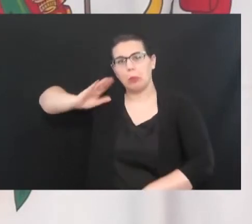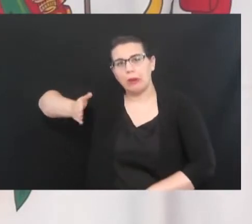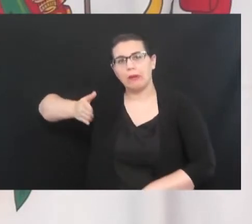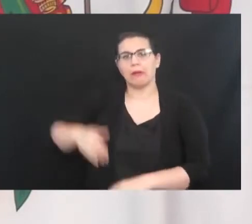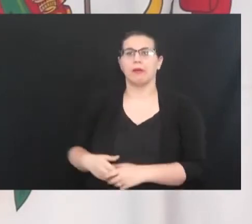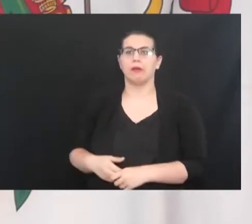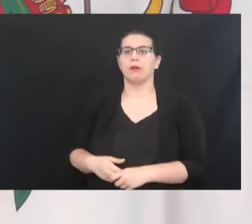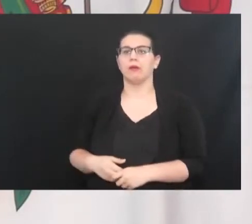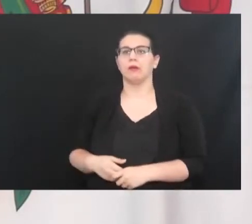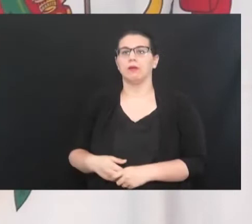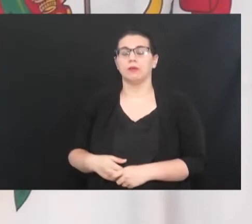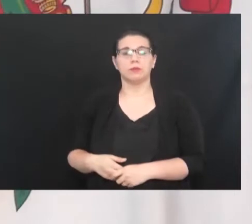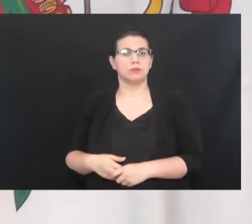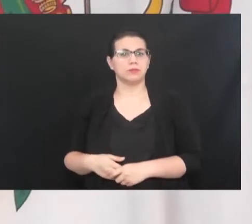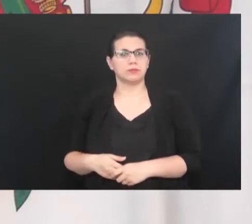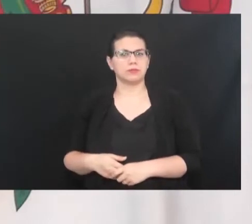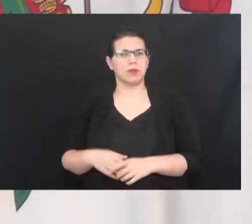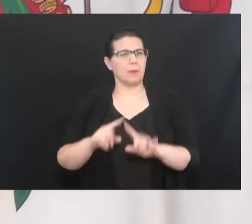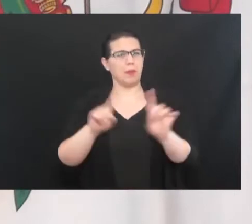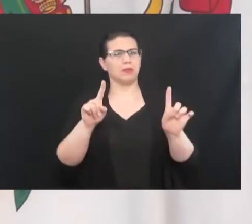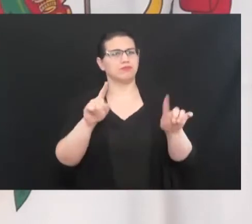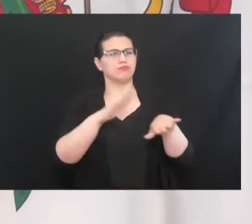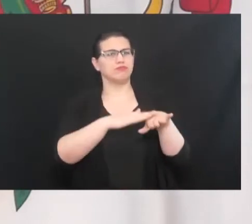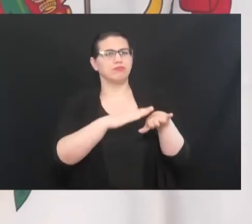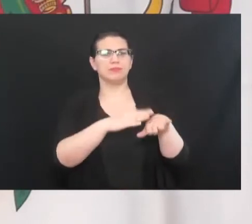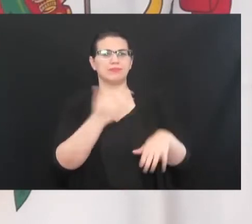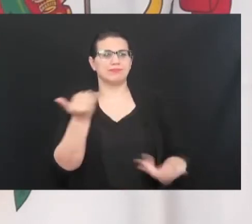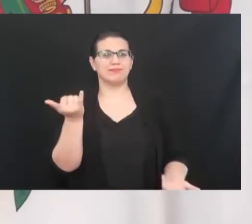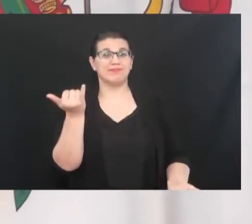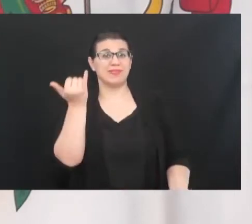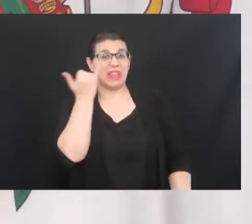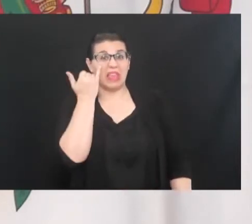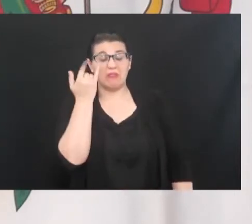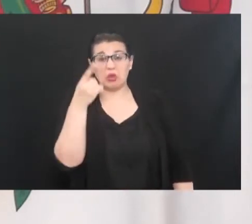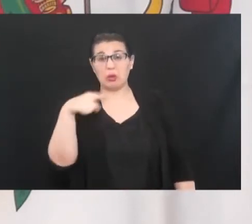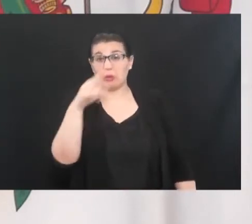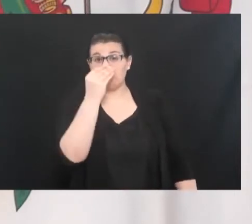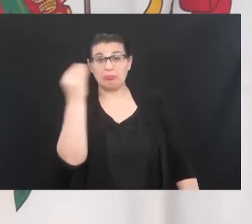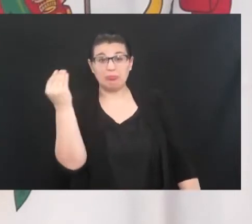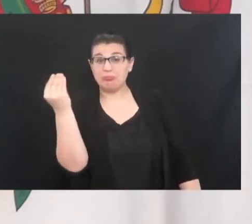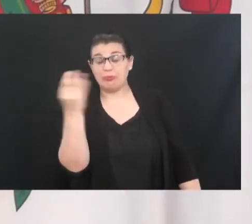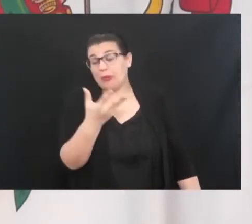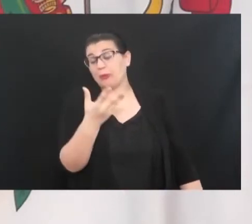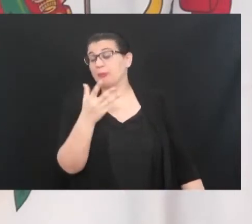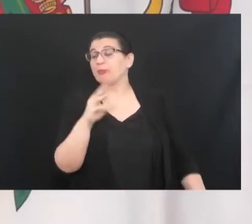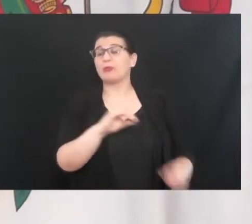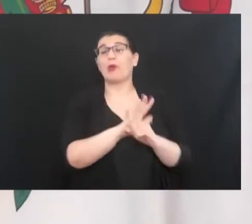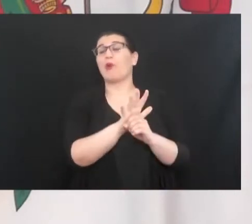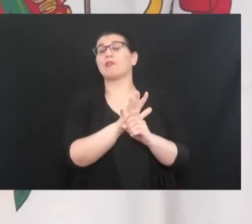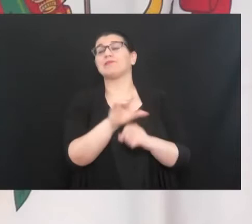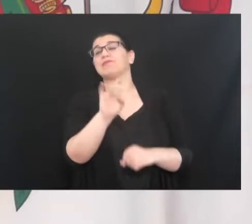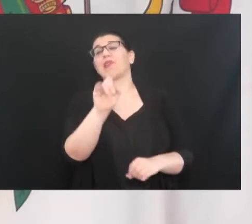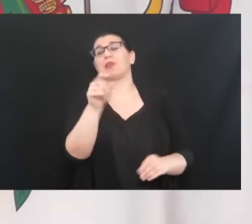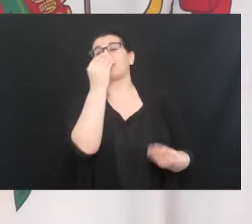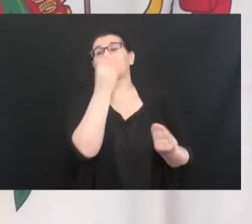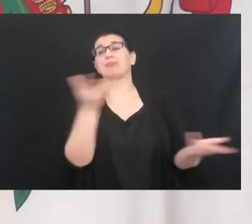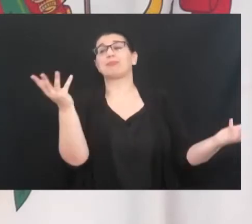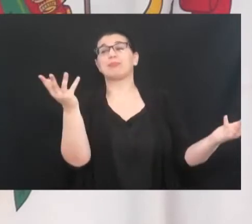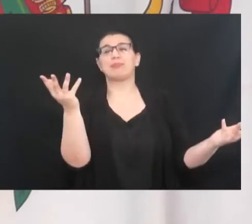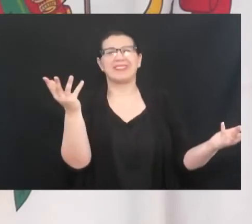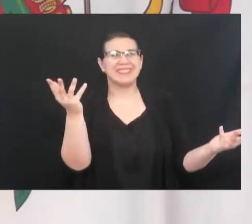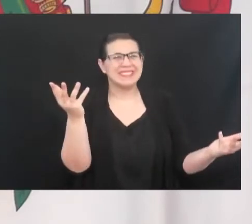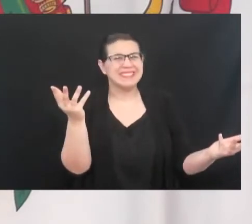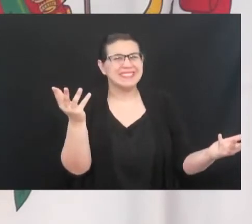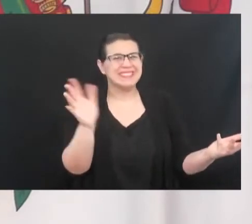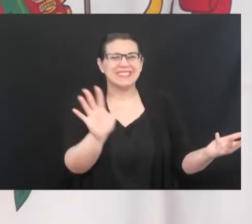anybody that's not at least concerned about the variants that are out there, the Delta variant especially, you know,